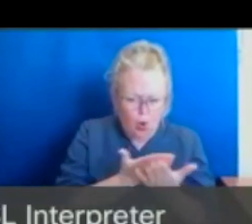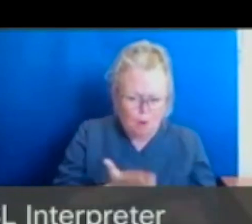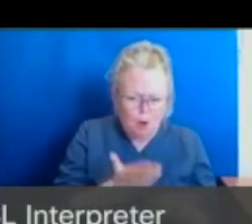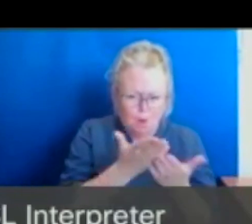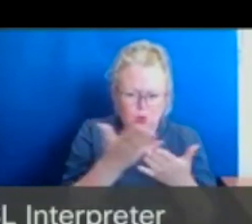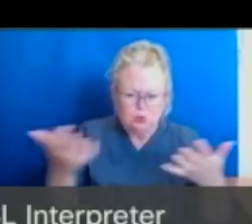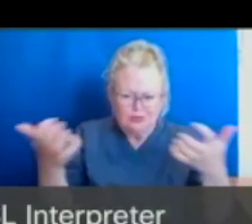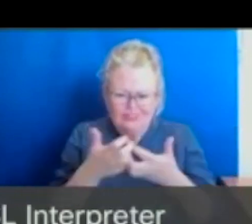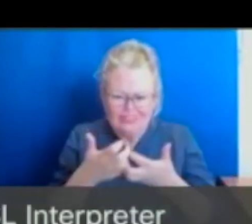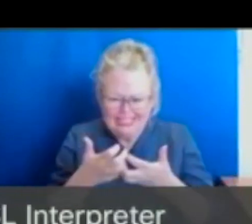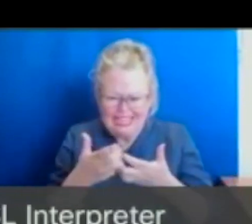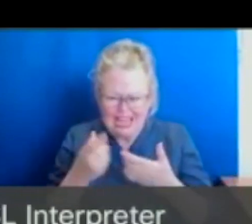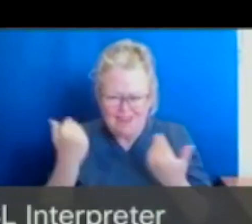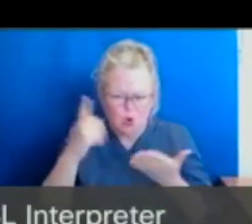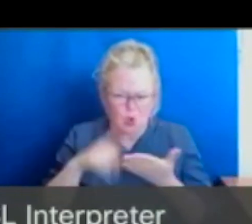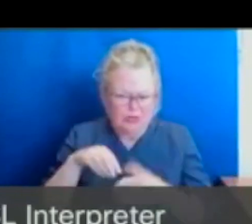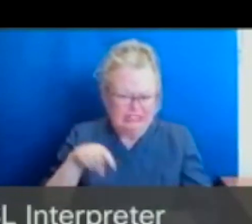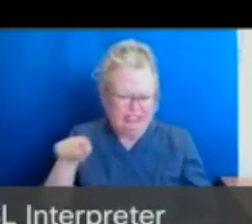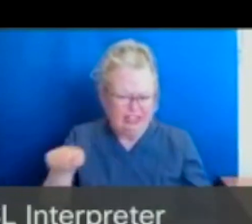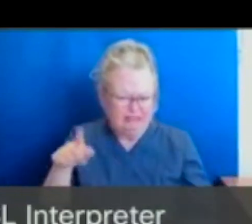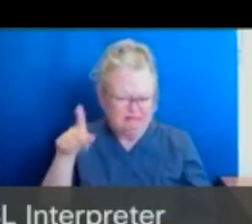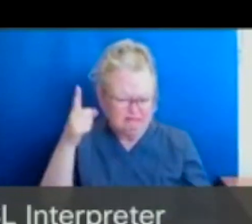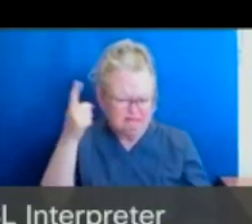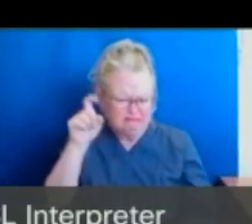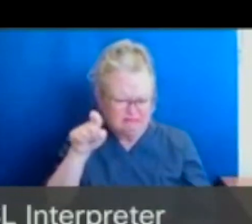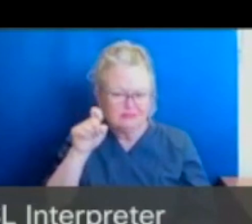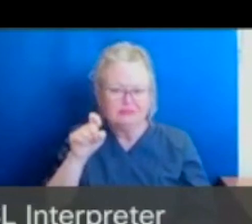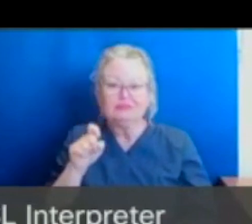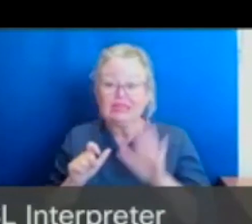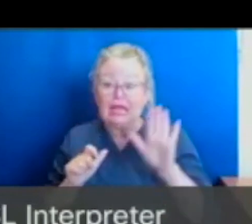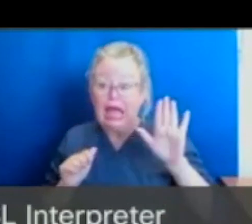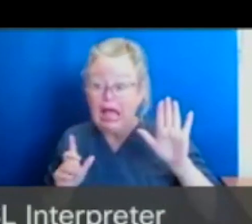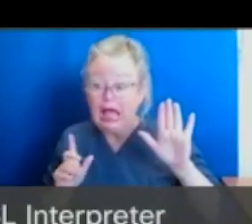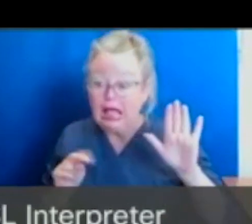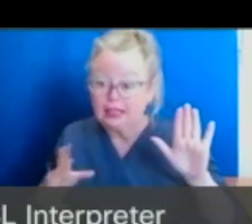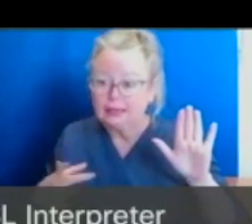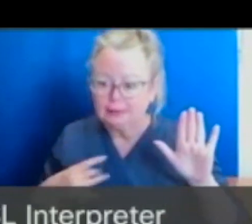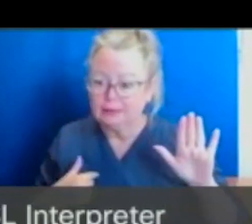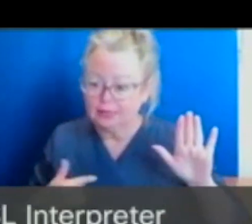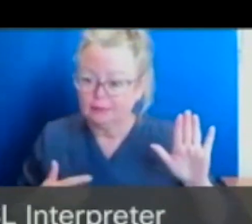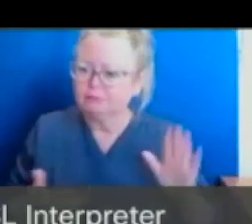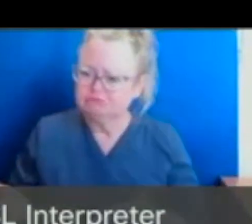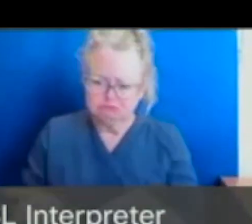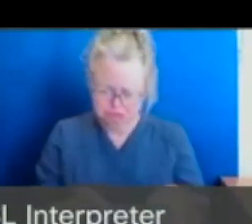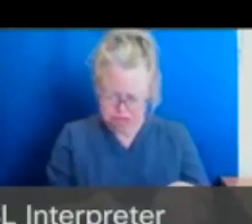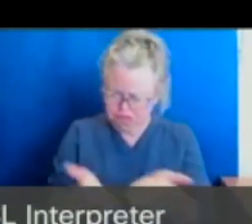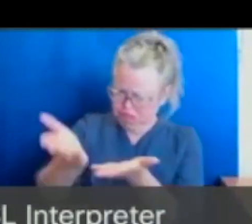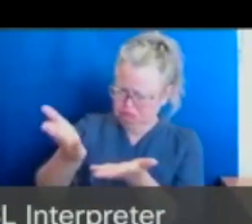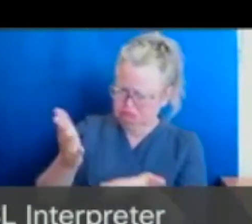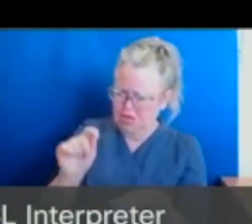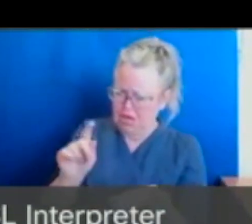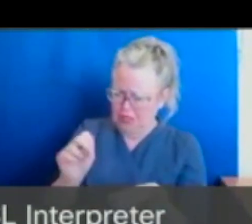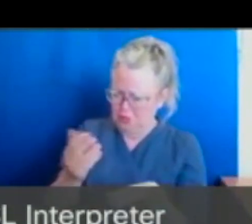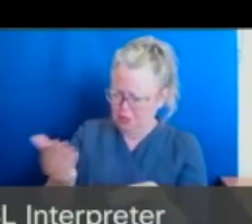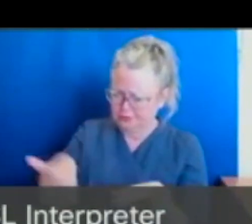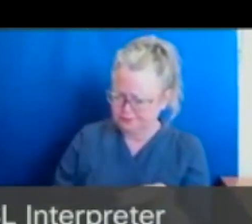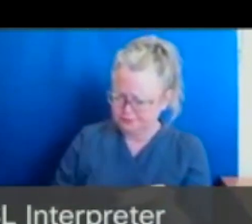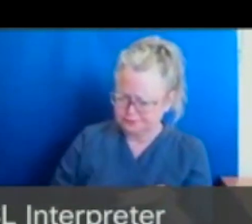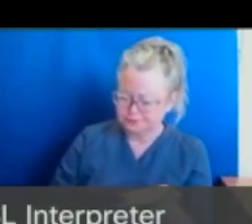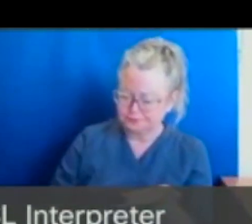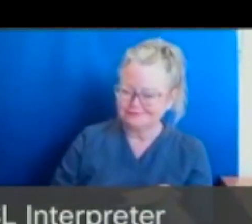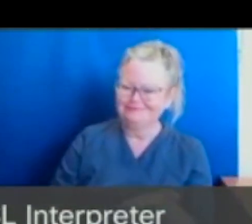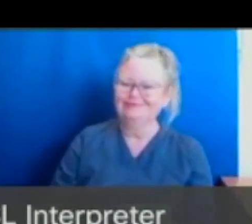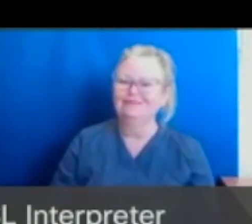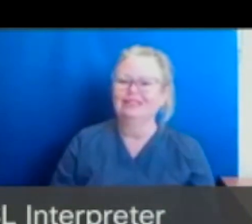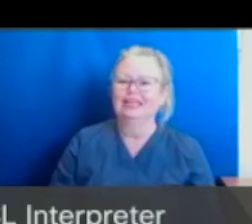have access to this data? Can I come in on here, George? Sure. If the